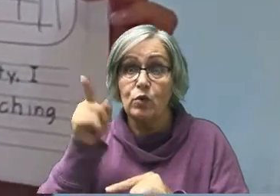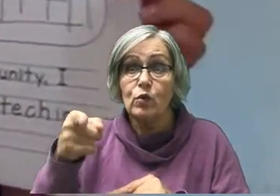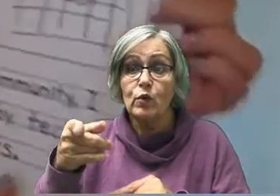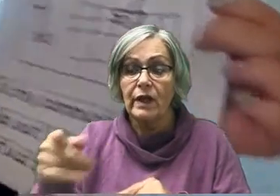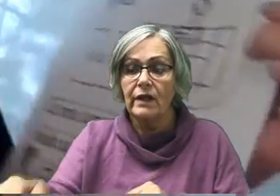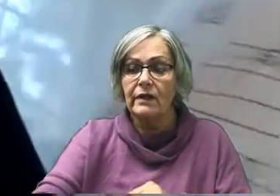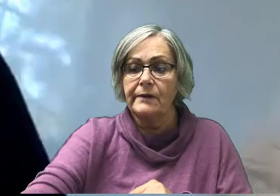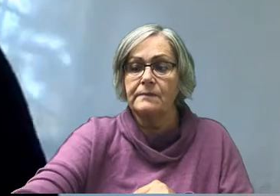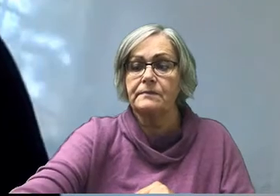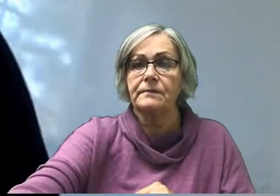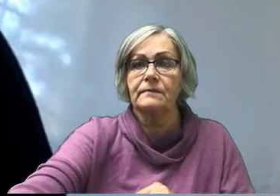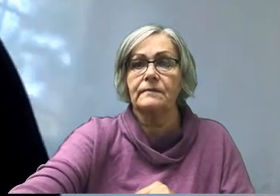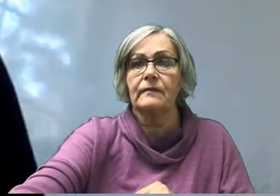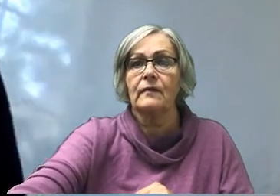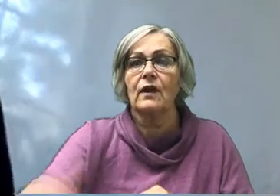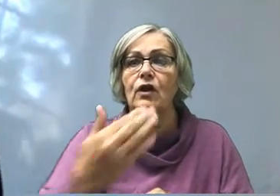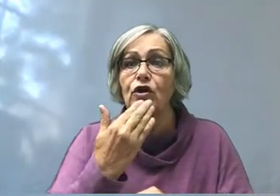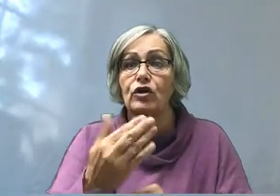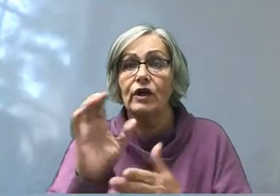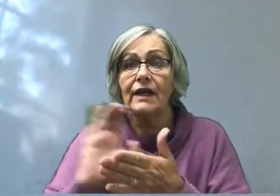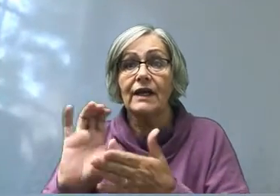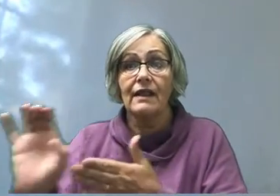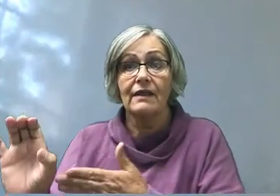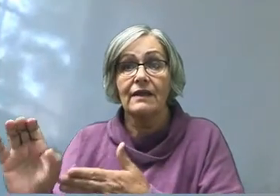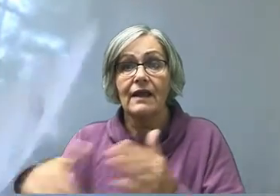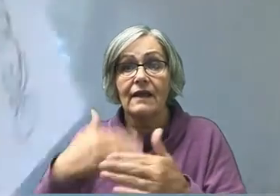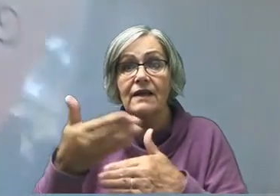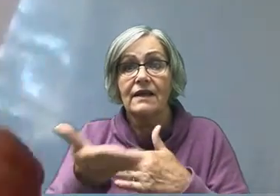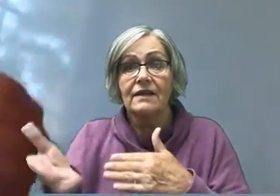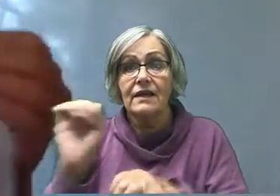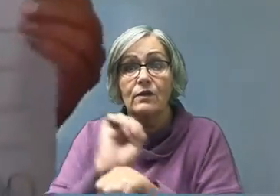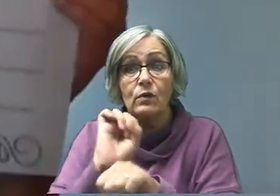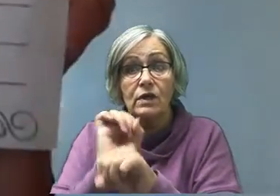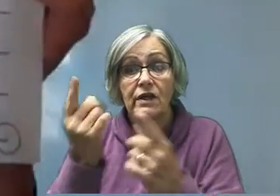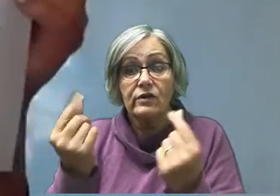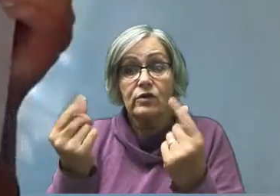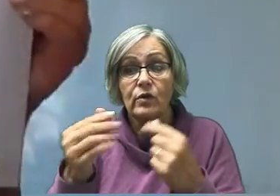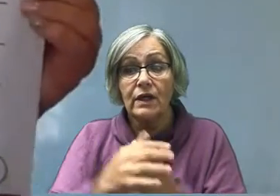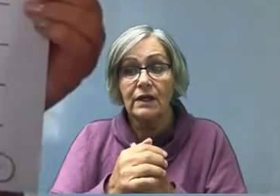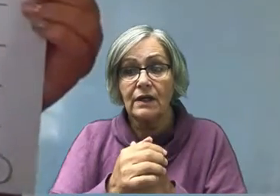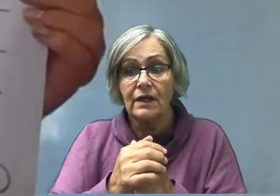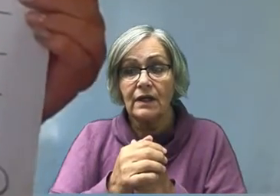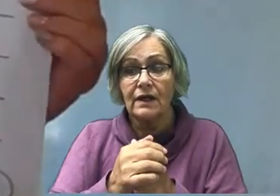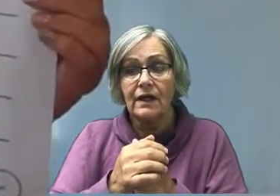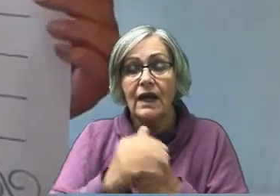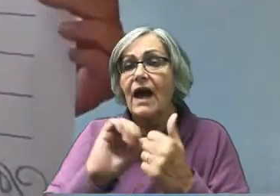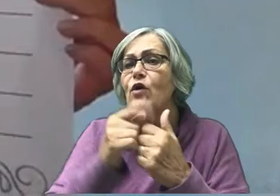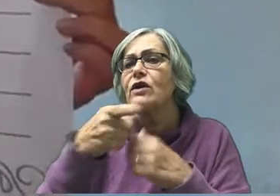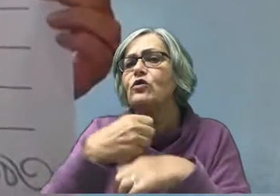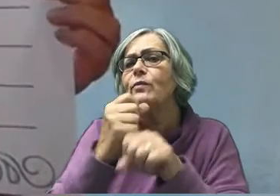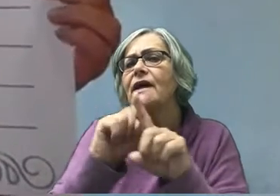I know you're going to because you are good at coloring. The next thing we worked on is, how can you